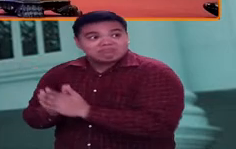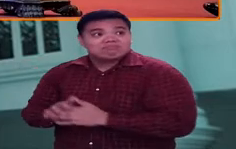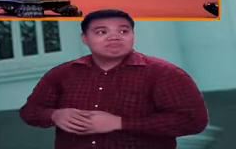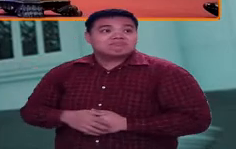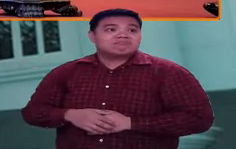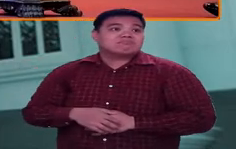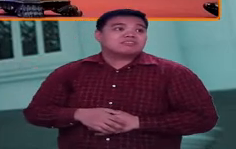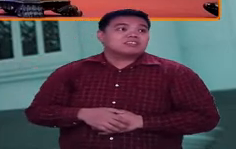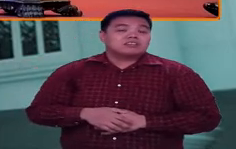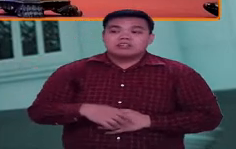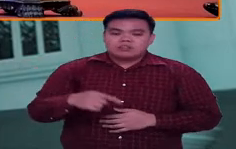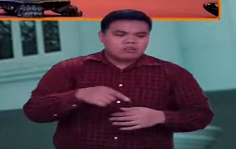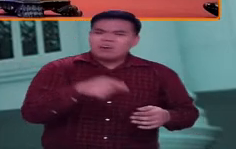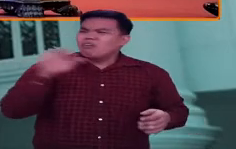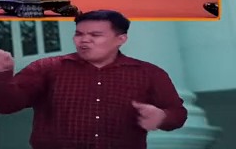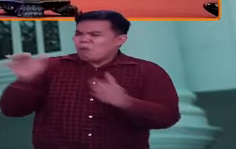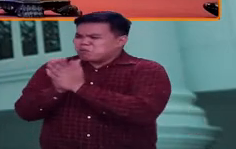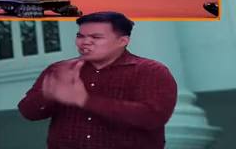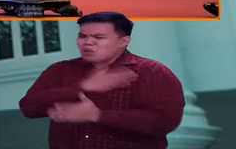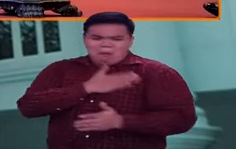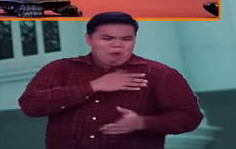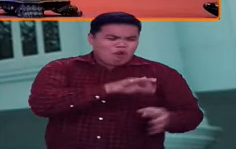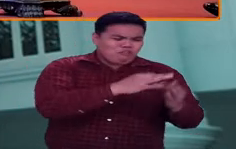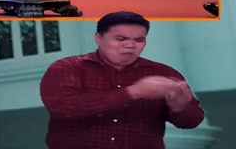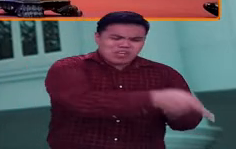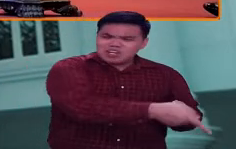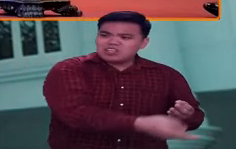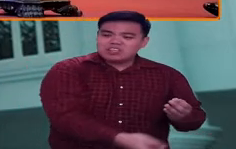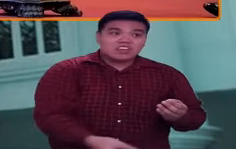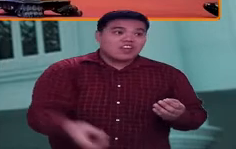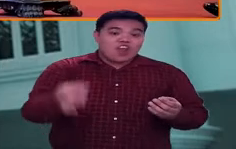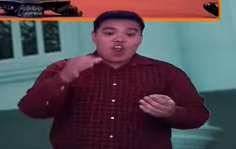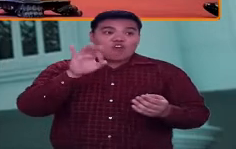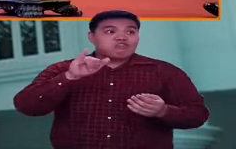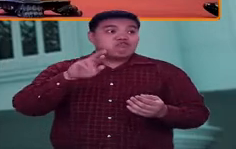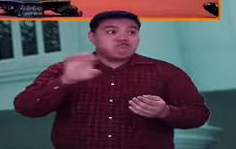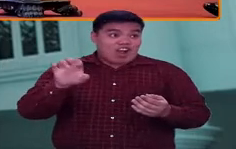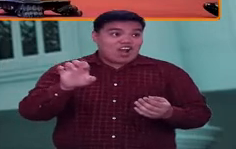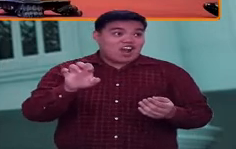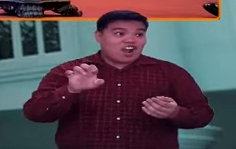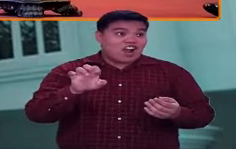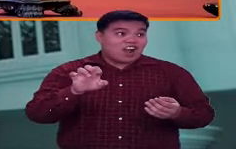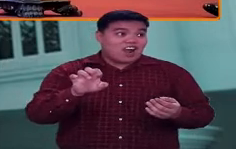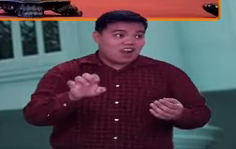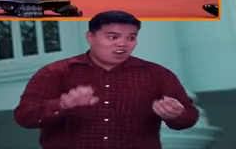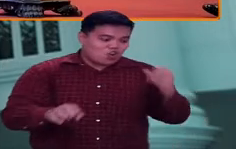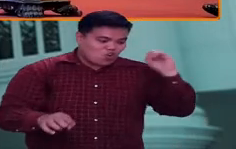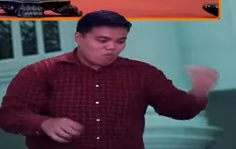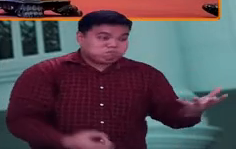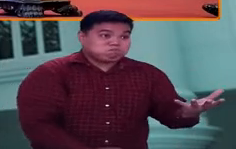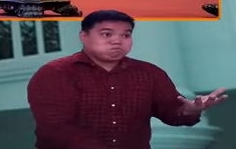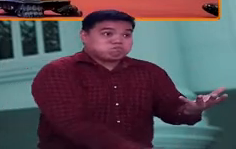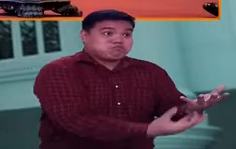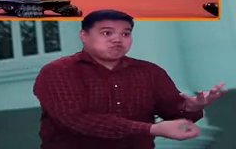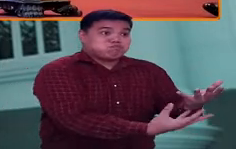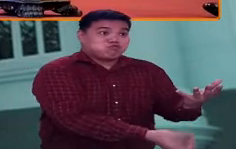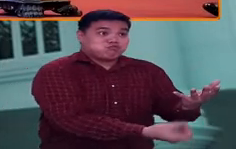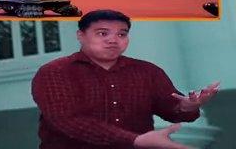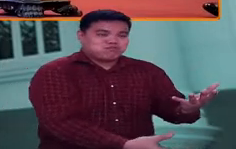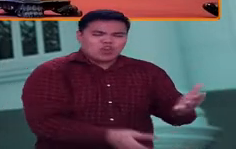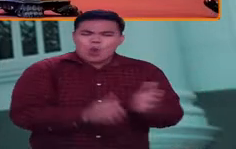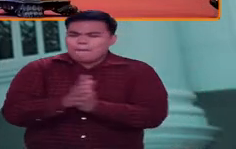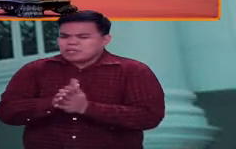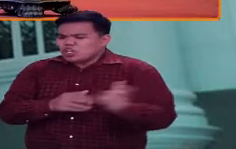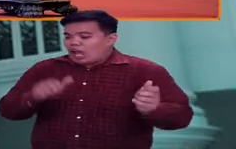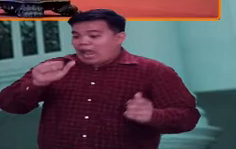cremating their dead families, putting them on the fire, on the wood, lighting them on fire, hoping that